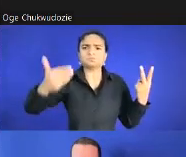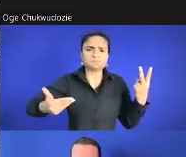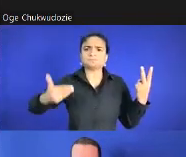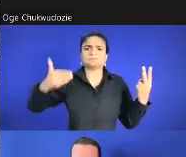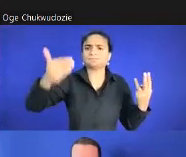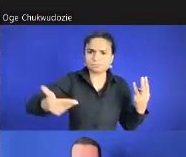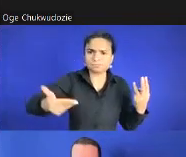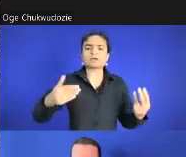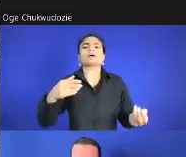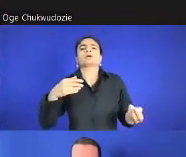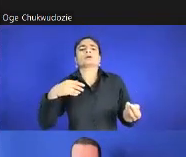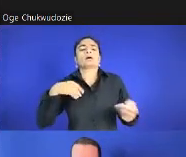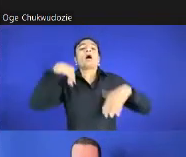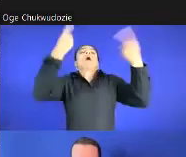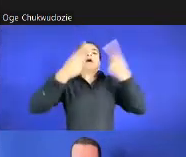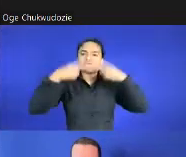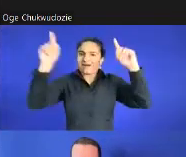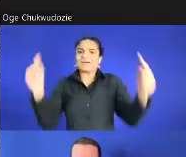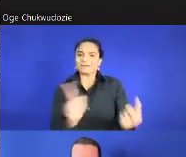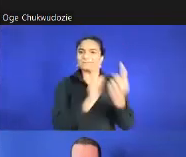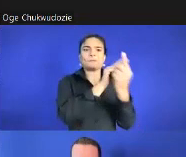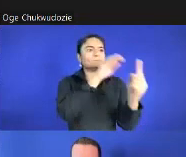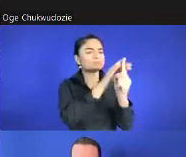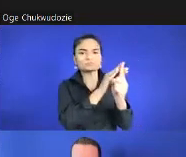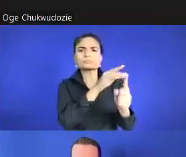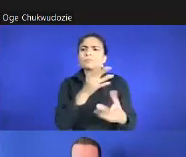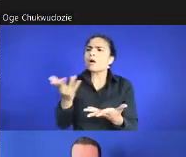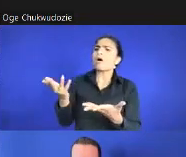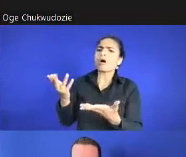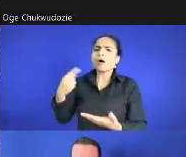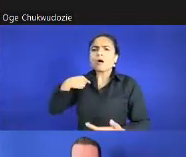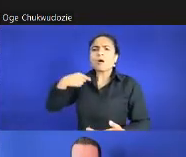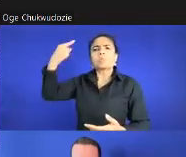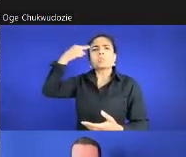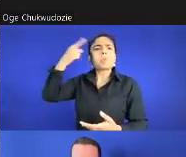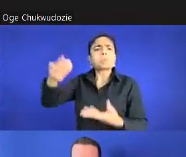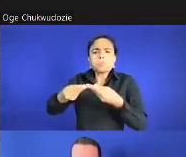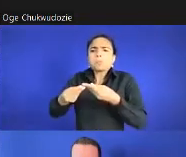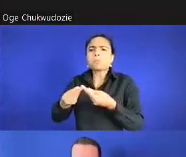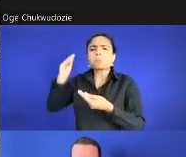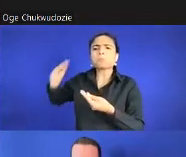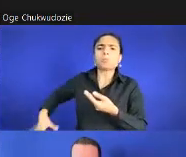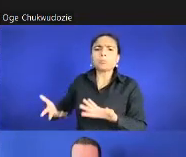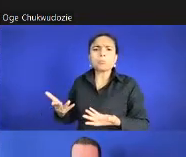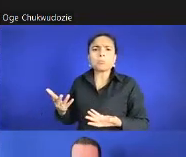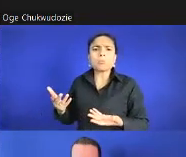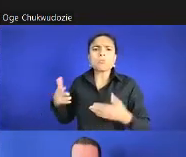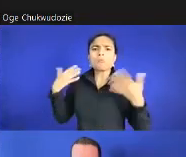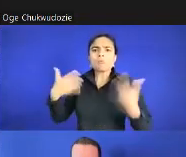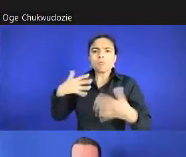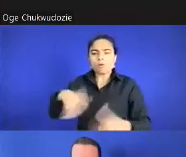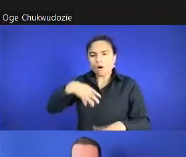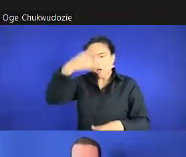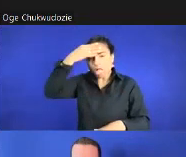case. I thought we just report just for reporting's sake. And I had to apologize and say, we're sorry, we've been trying to reach